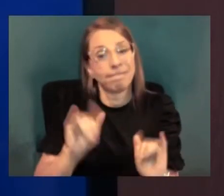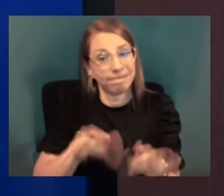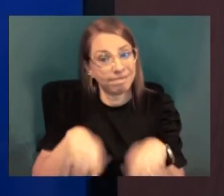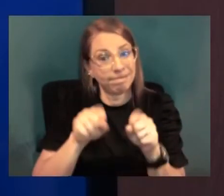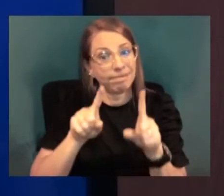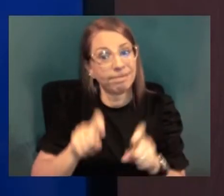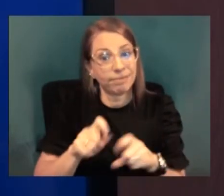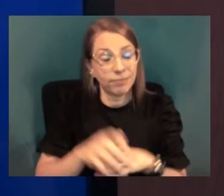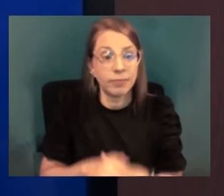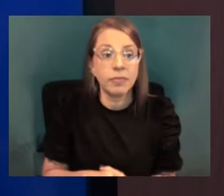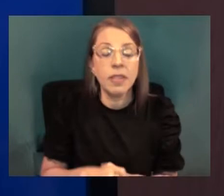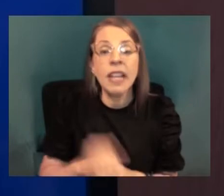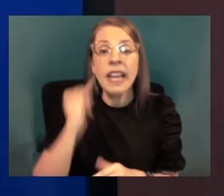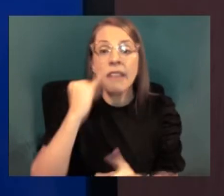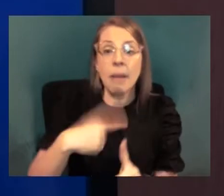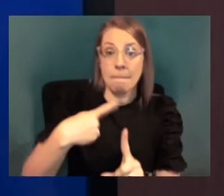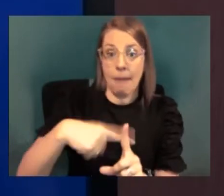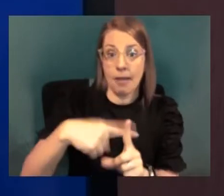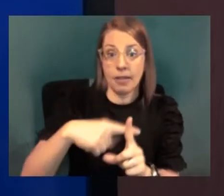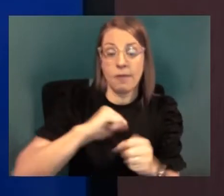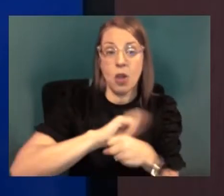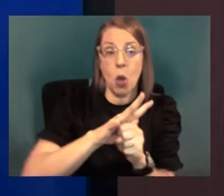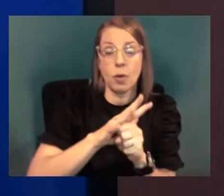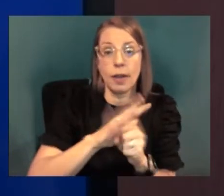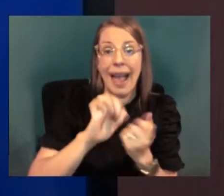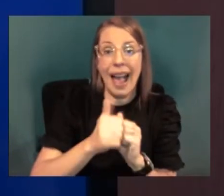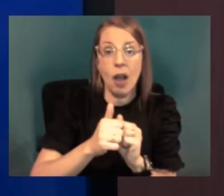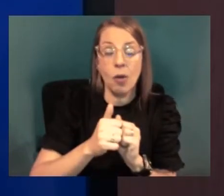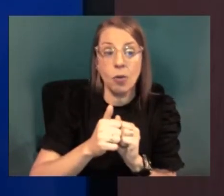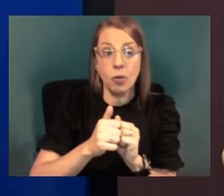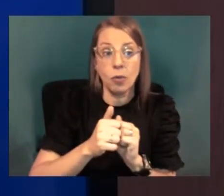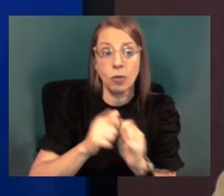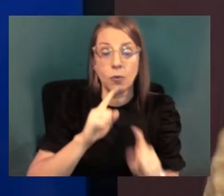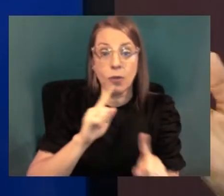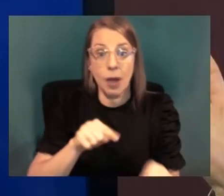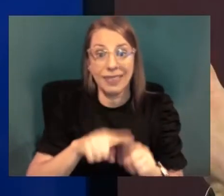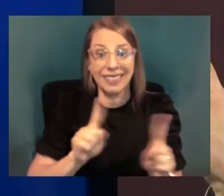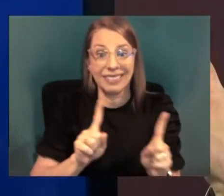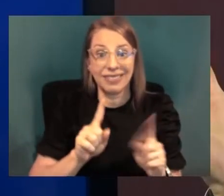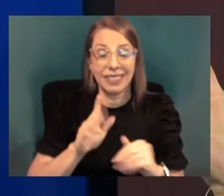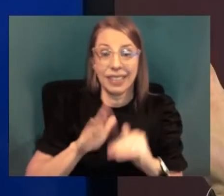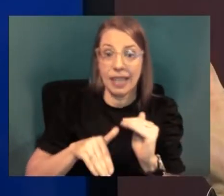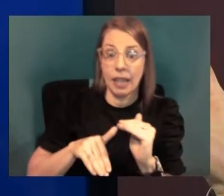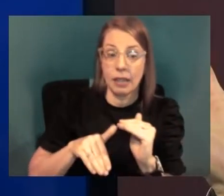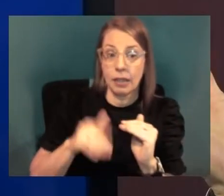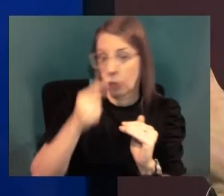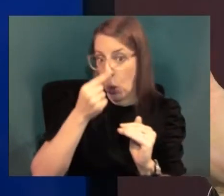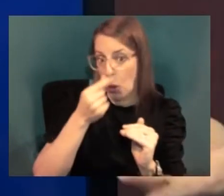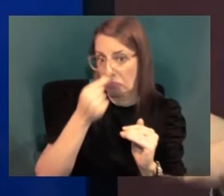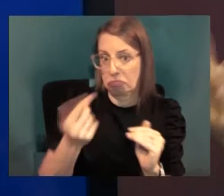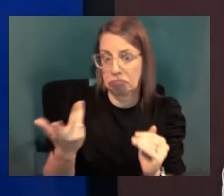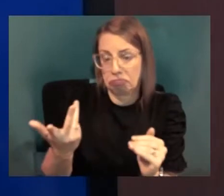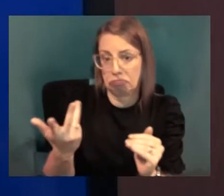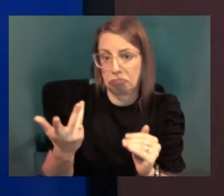if you're positive, how we respond to that is much different, because common cold doesn't cause